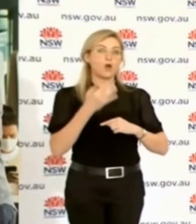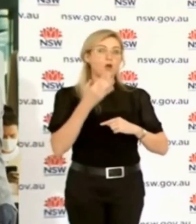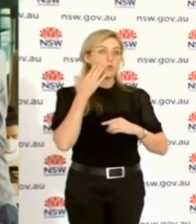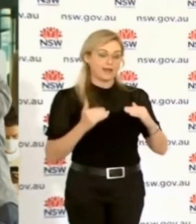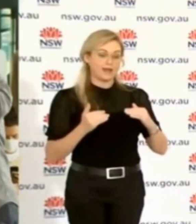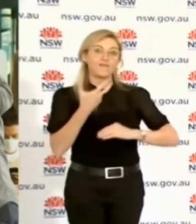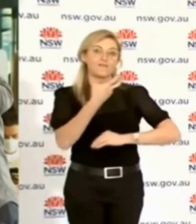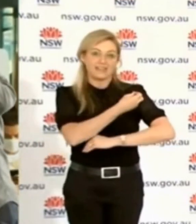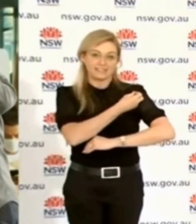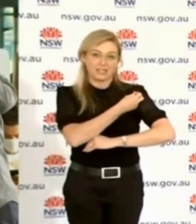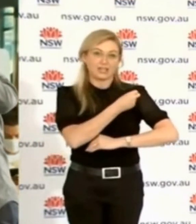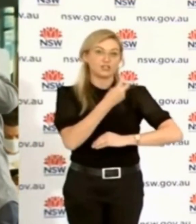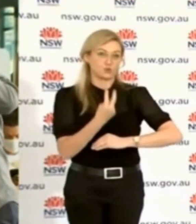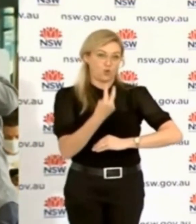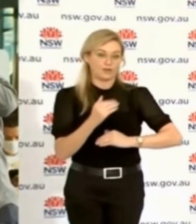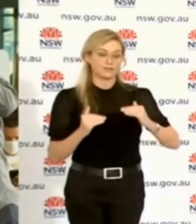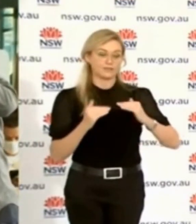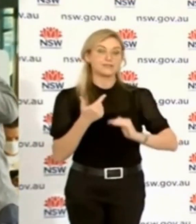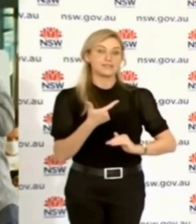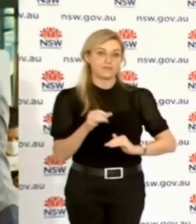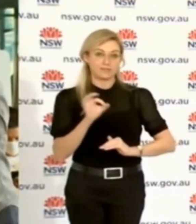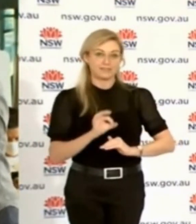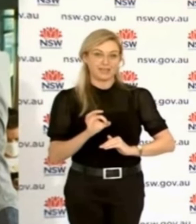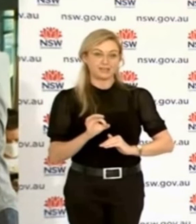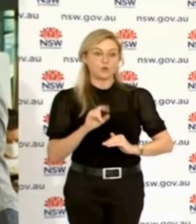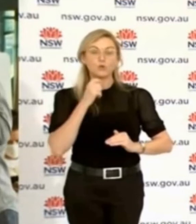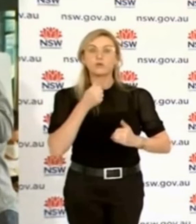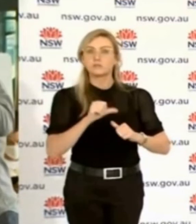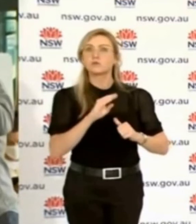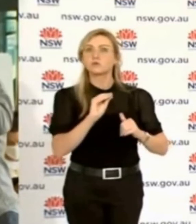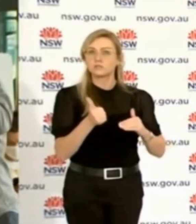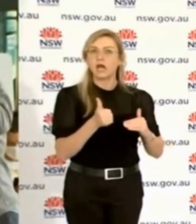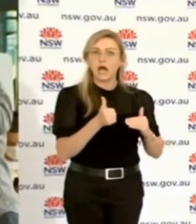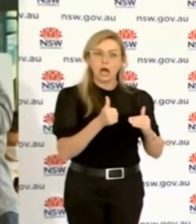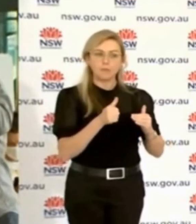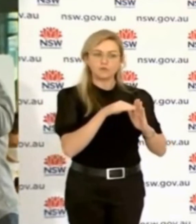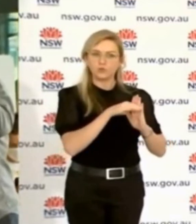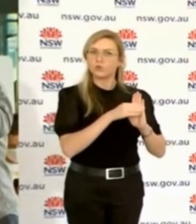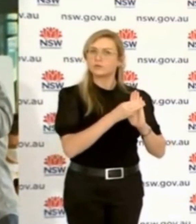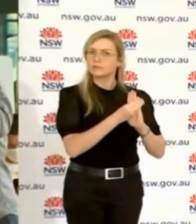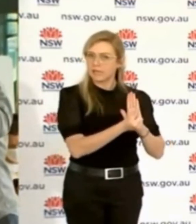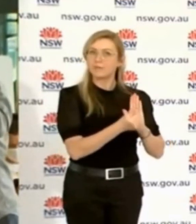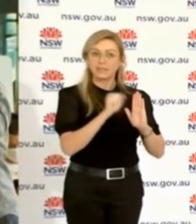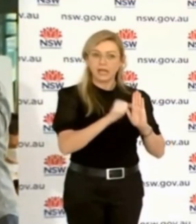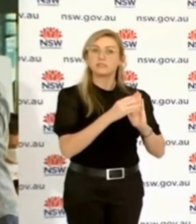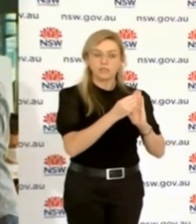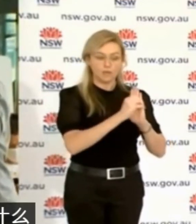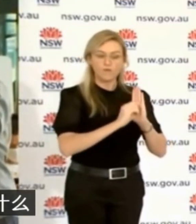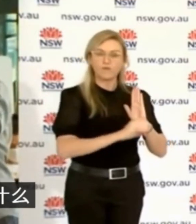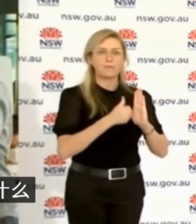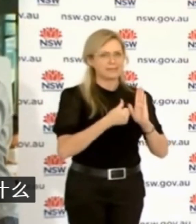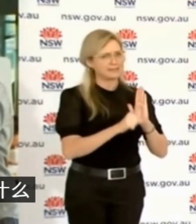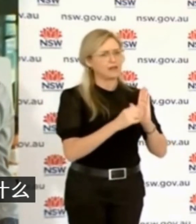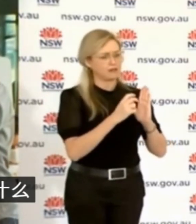80%. There's probably a lot of people now wondering, are we ever going to see life as we saw it pre-COVID, and what has